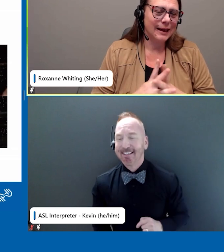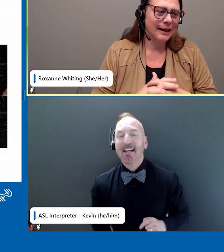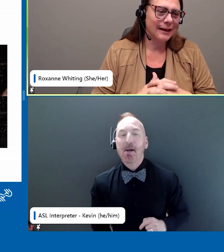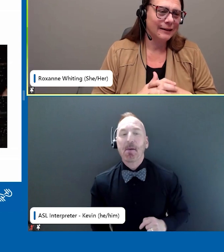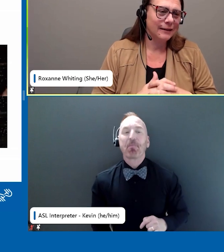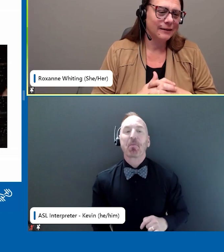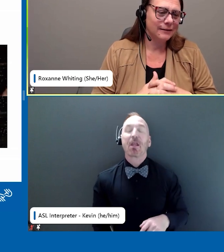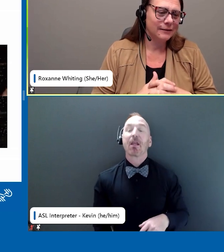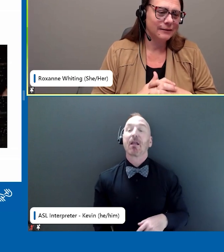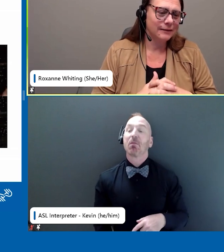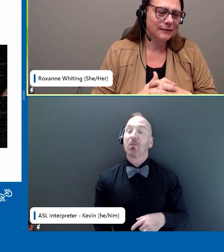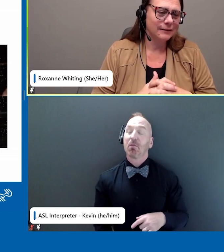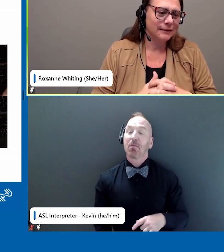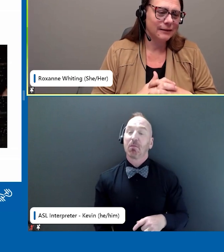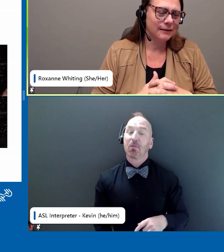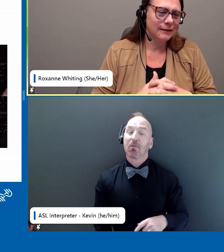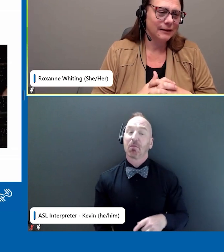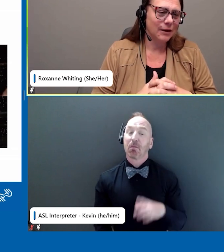see